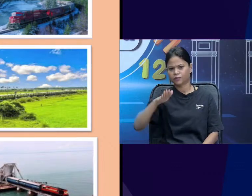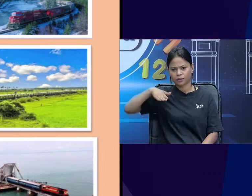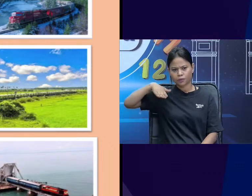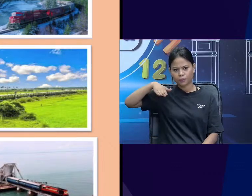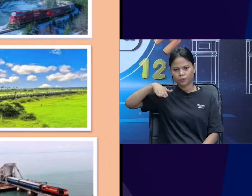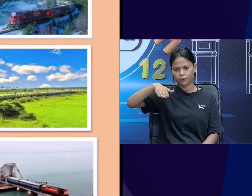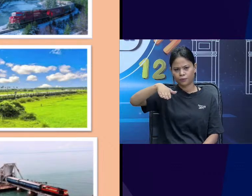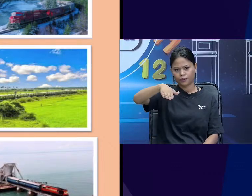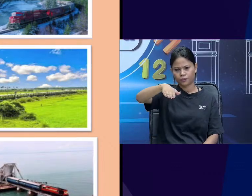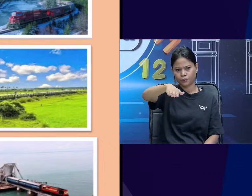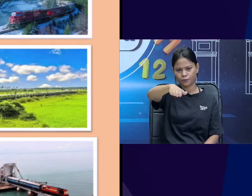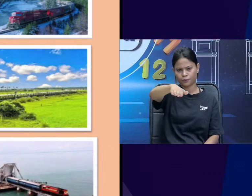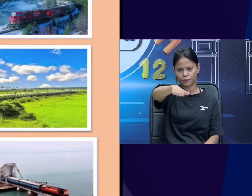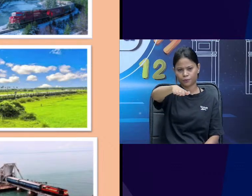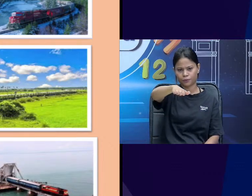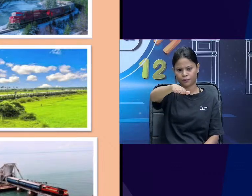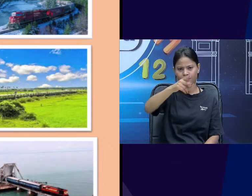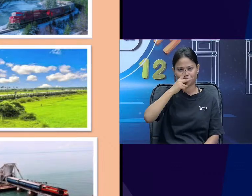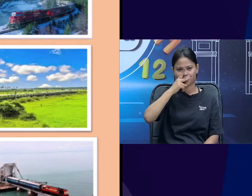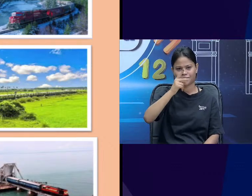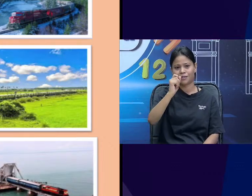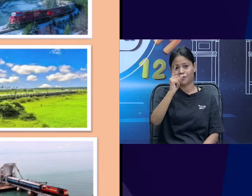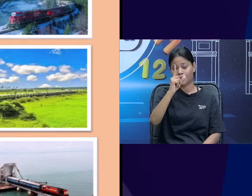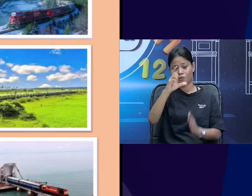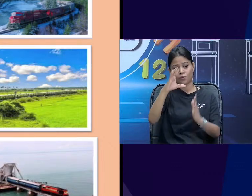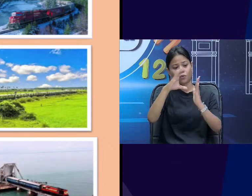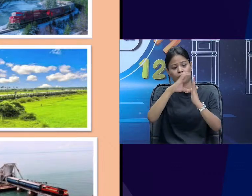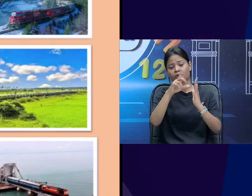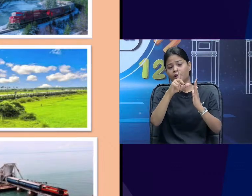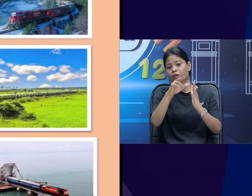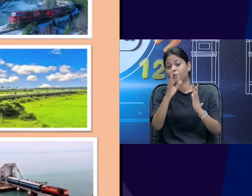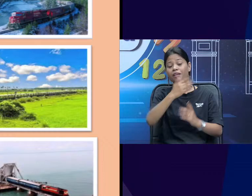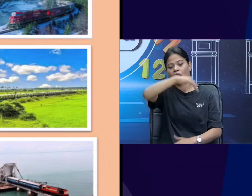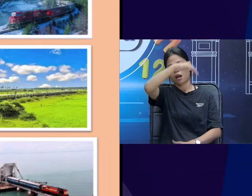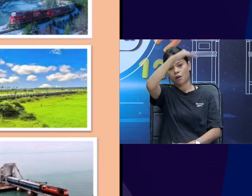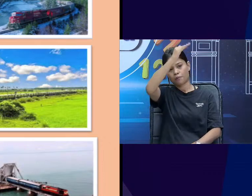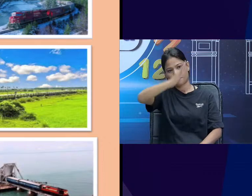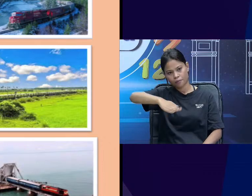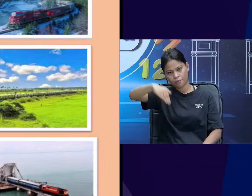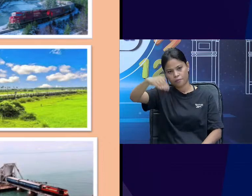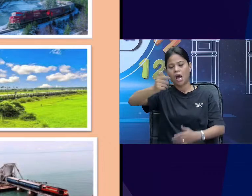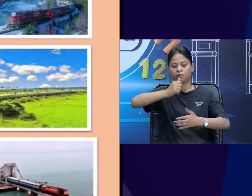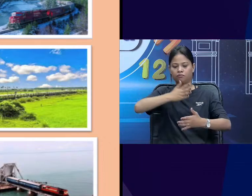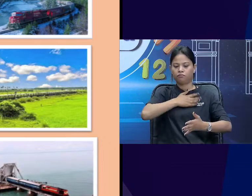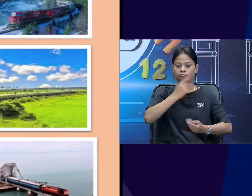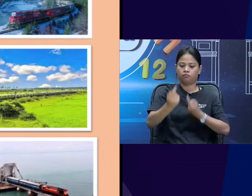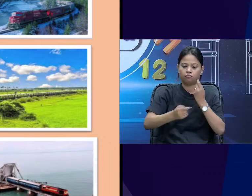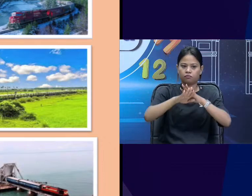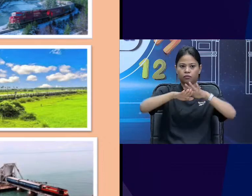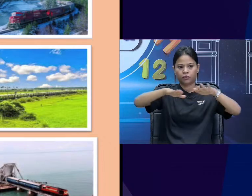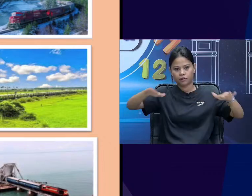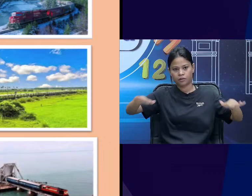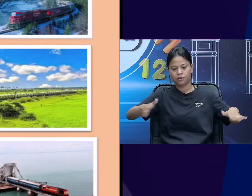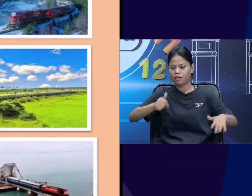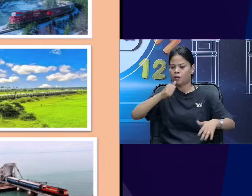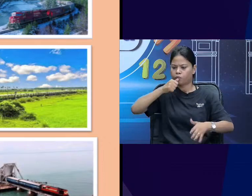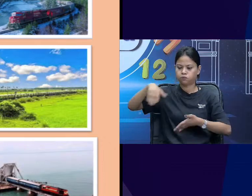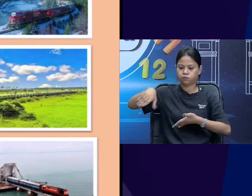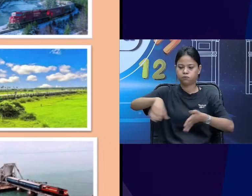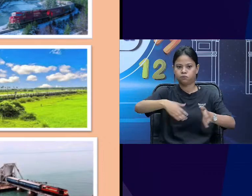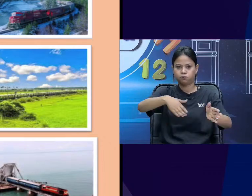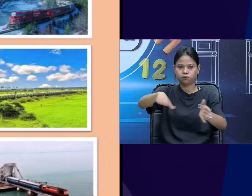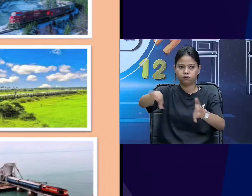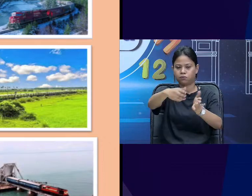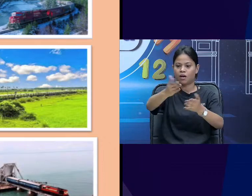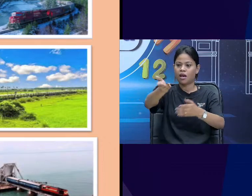Okay. So now what is the first paragraph here? Over the mountain, over the plains, over the river, here